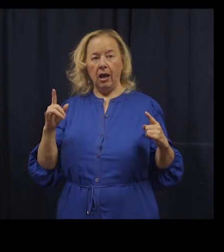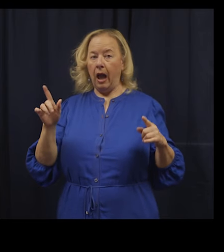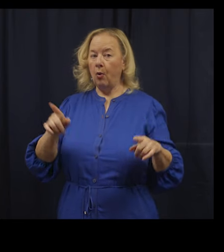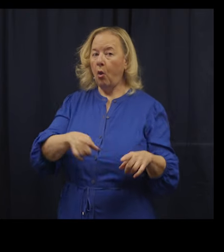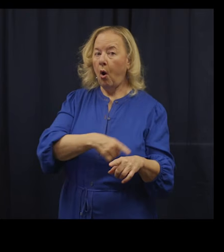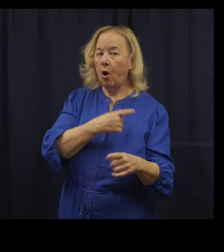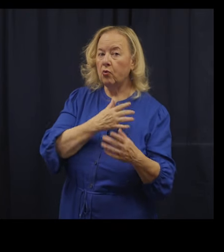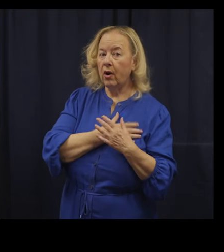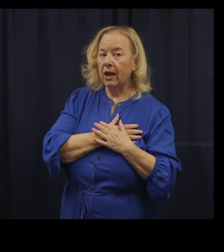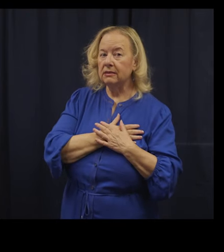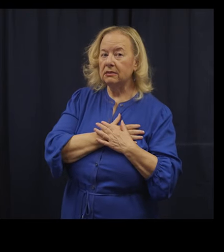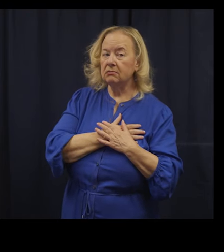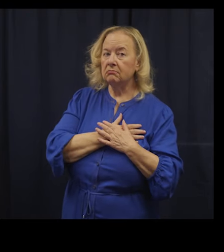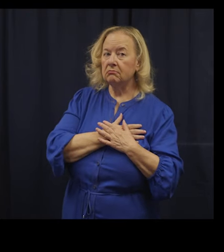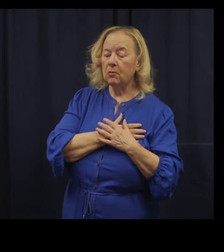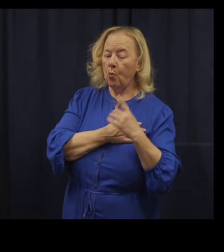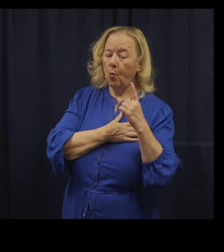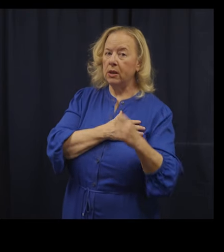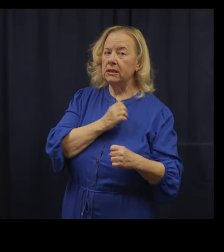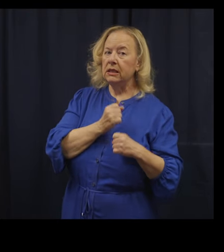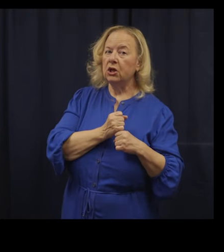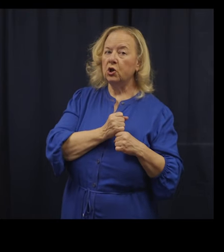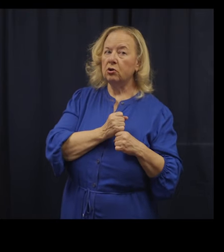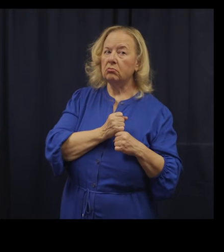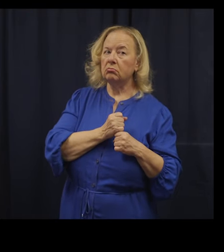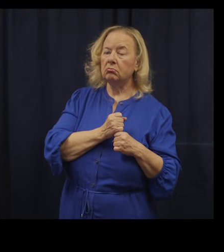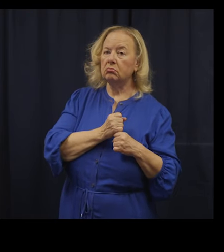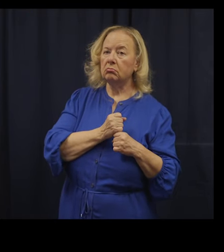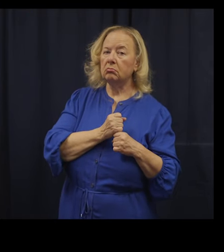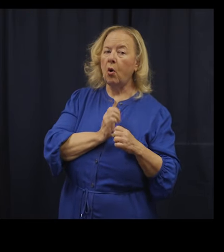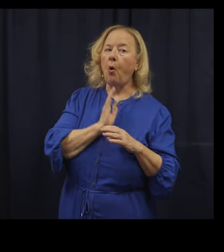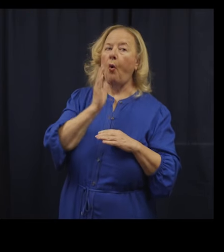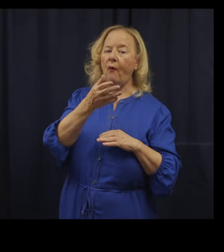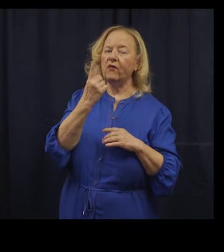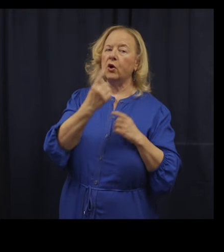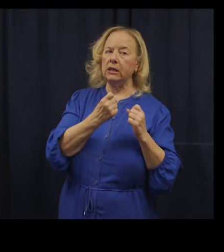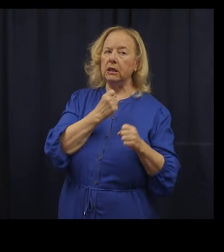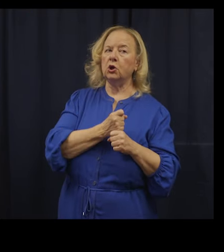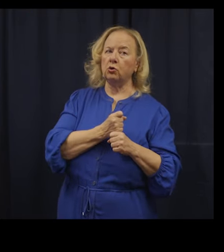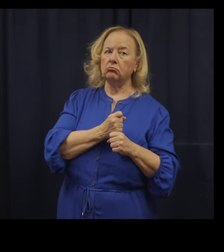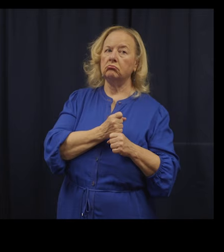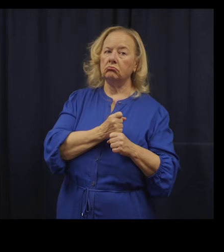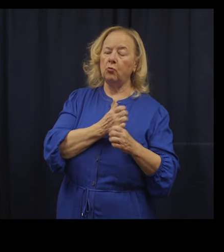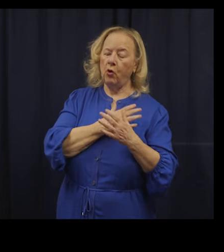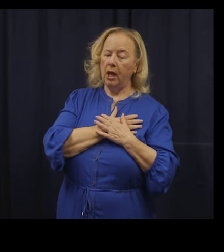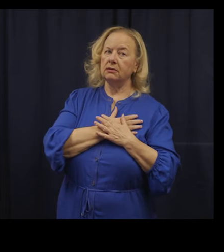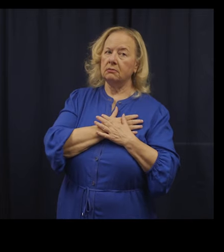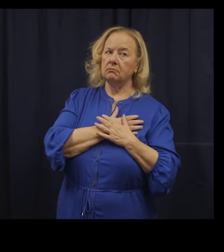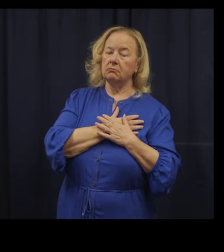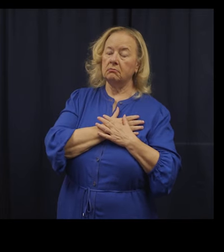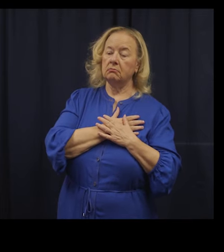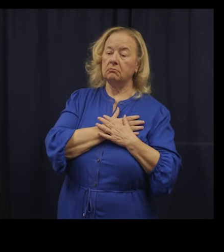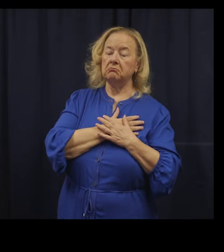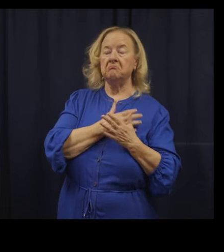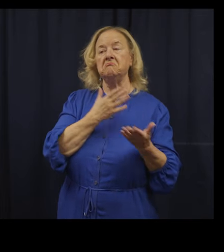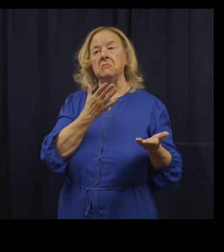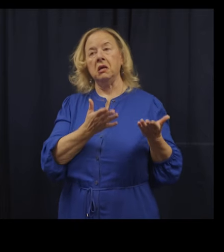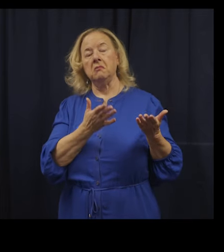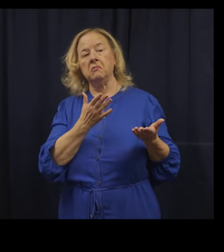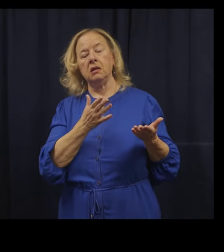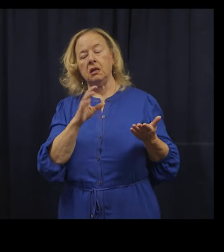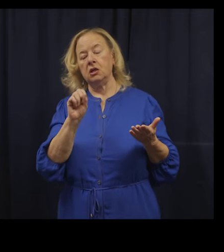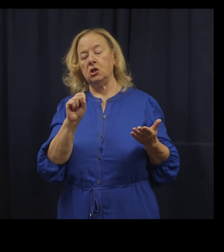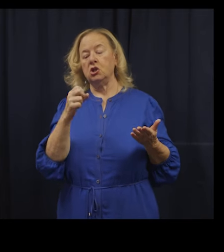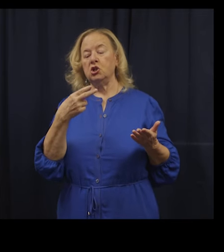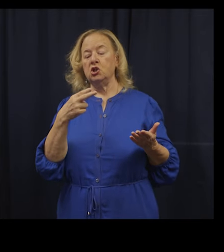they rest? A year. Okay, over a year. The one thing is, could that have been a